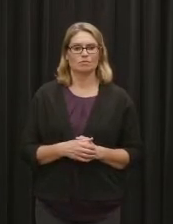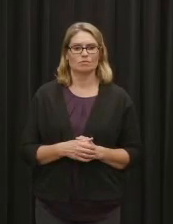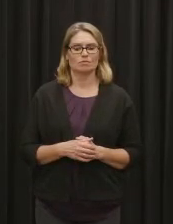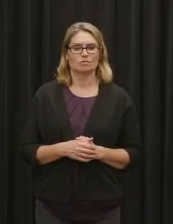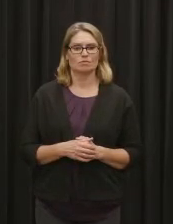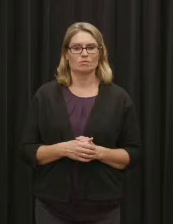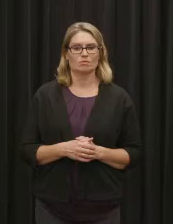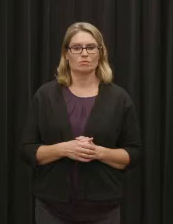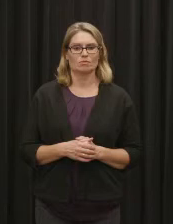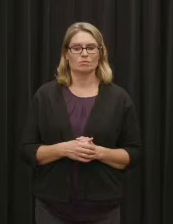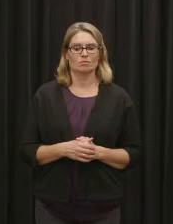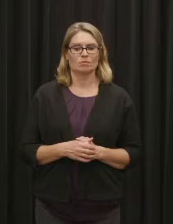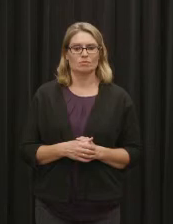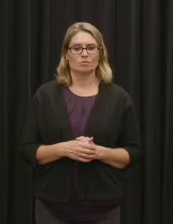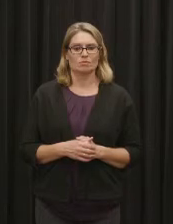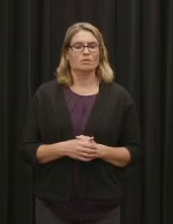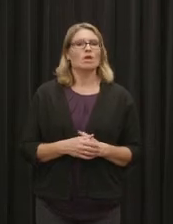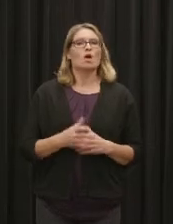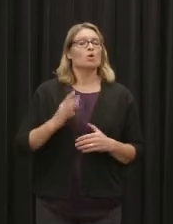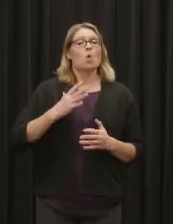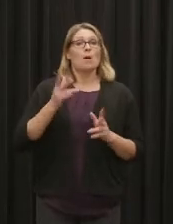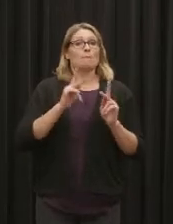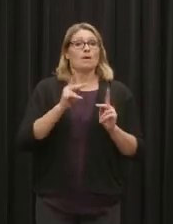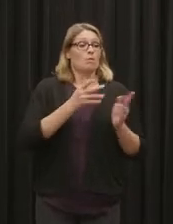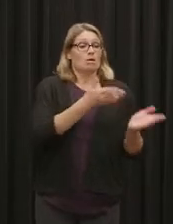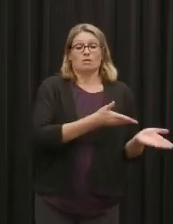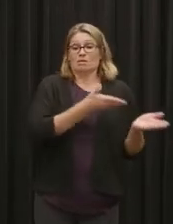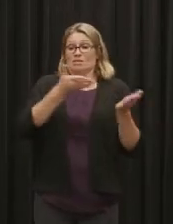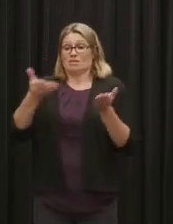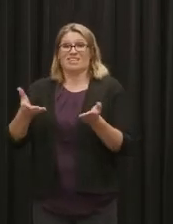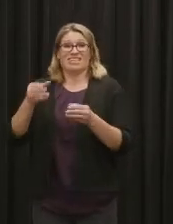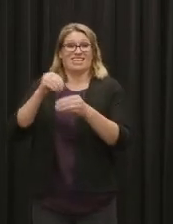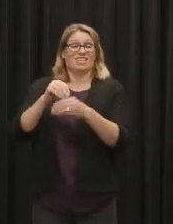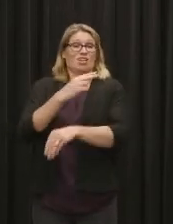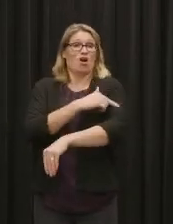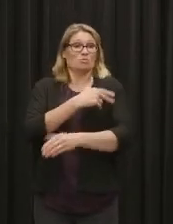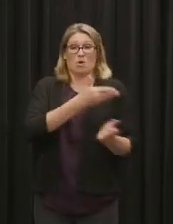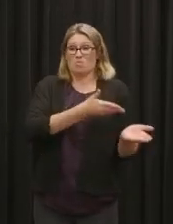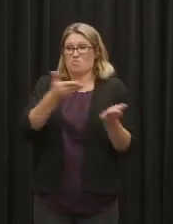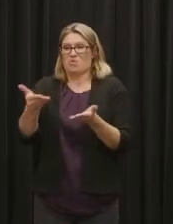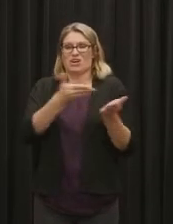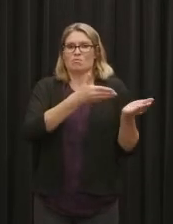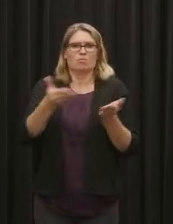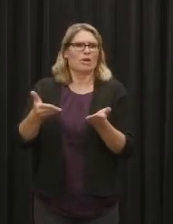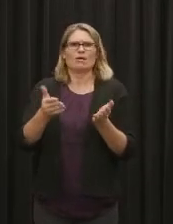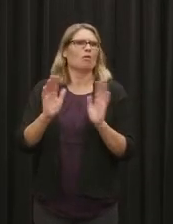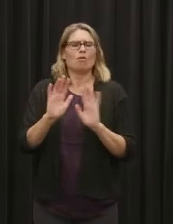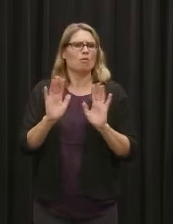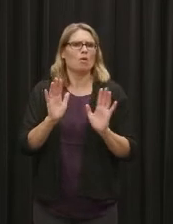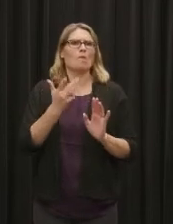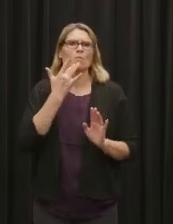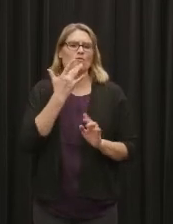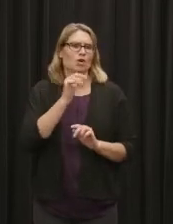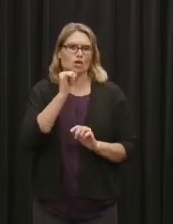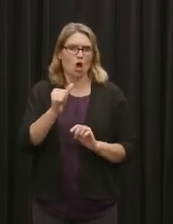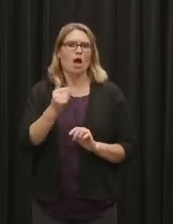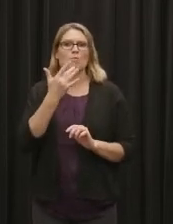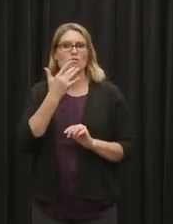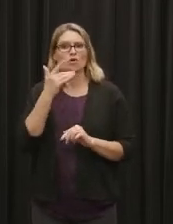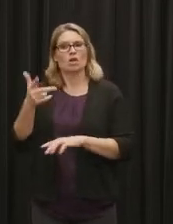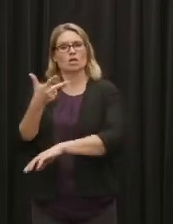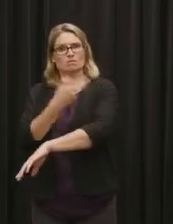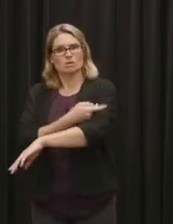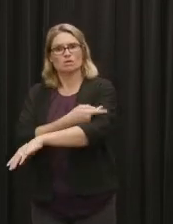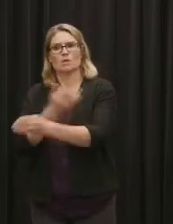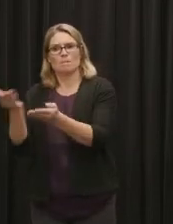certainly avoid any risk of moving people around unnecessarily. Thank you.